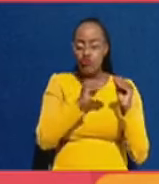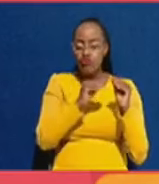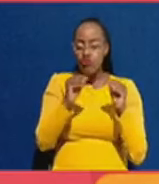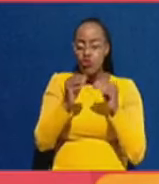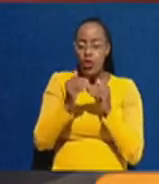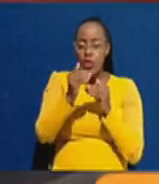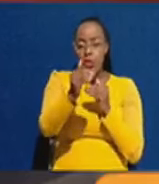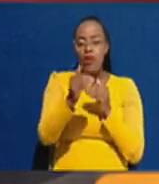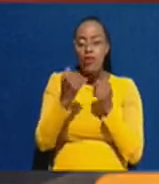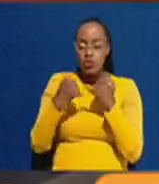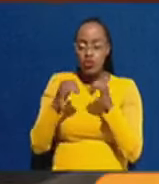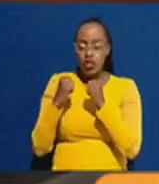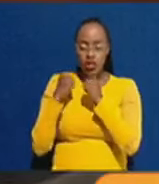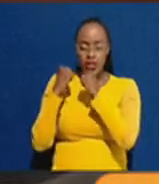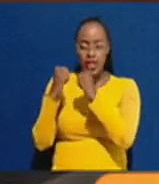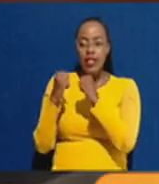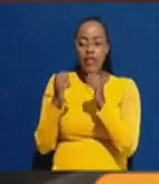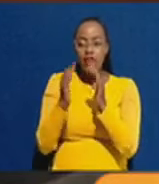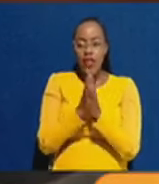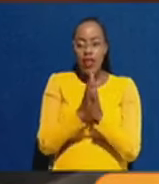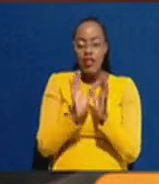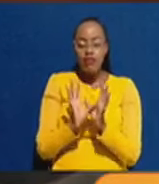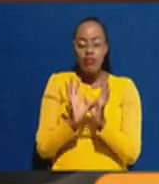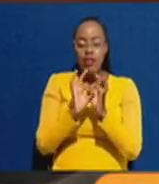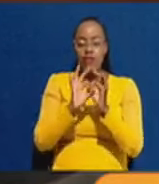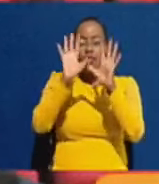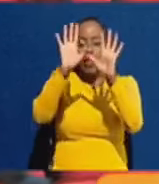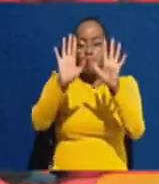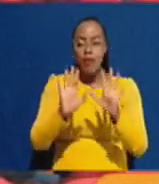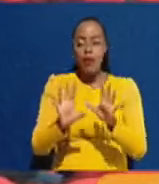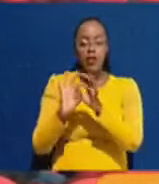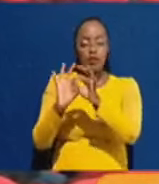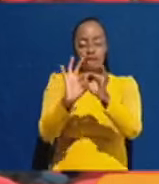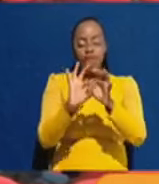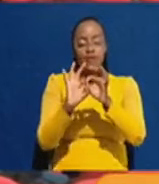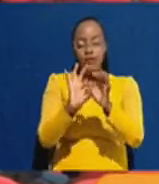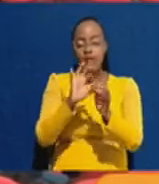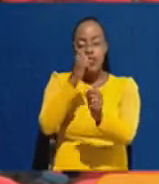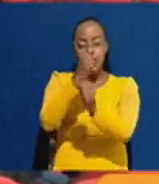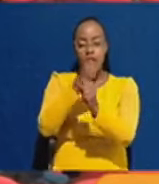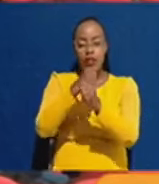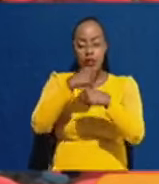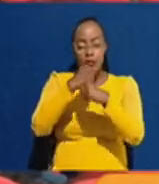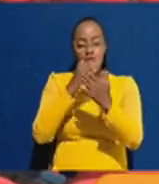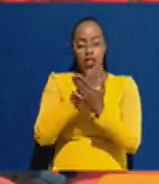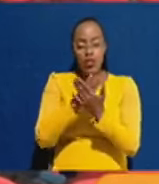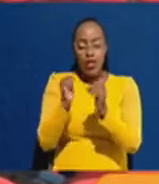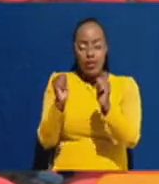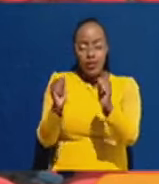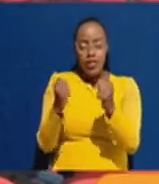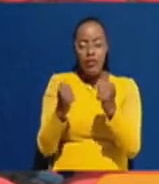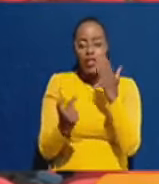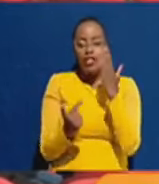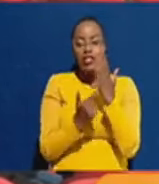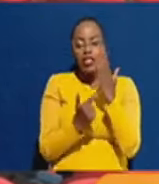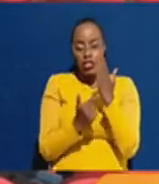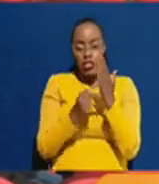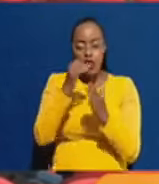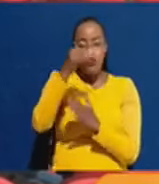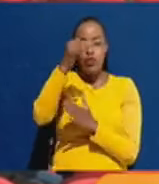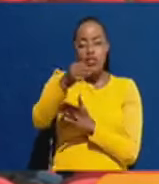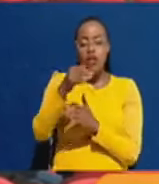country's cybersecurity landscape, underlining the importance of collaborative efforts in ensuring a safer digital future